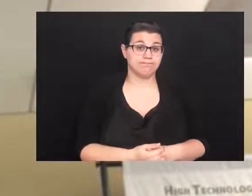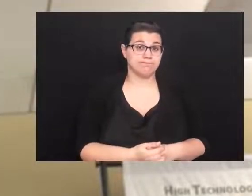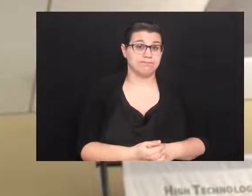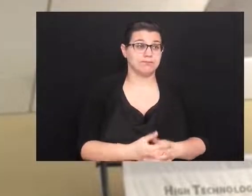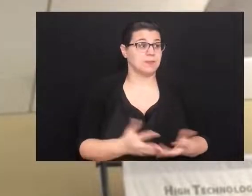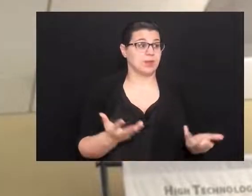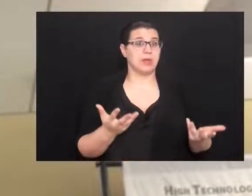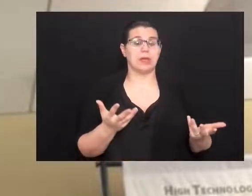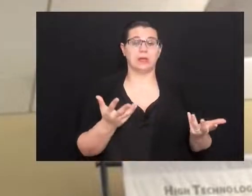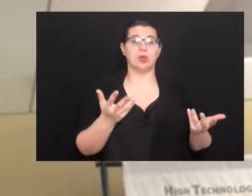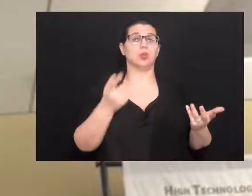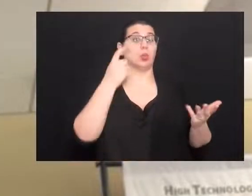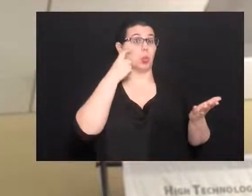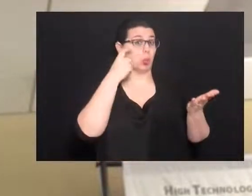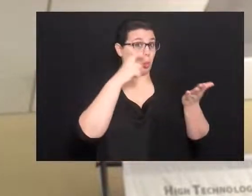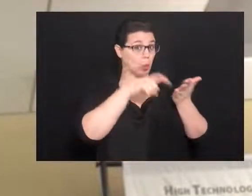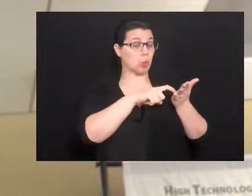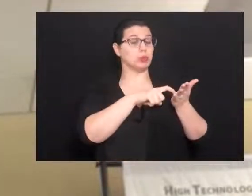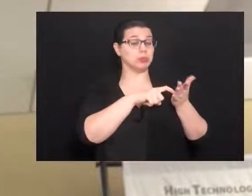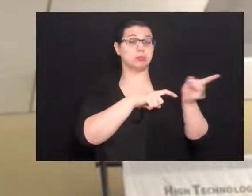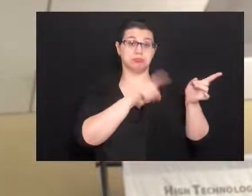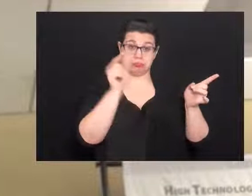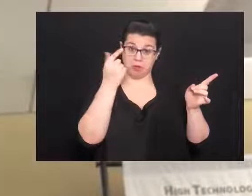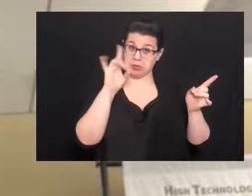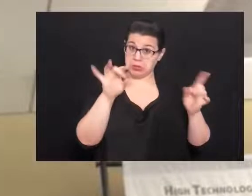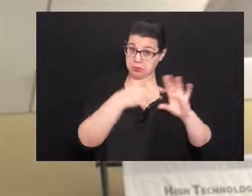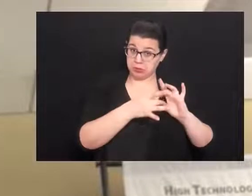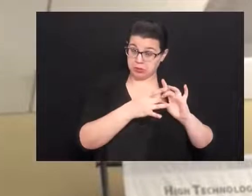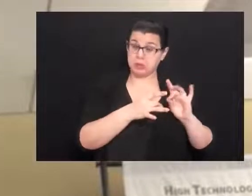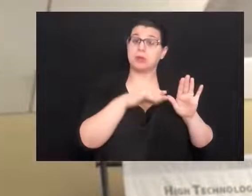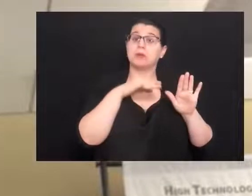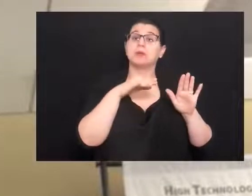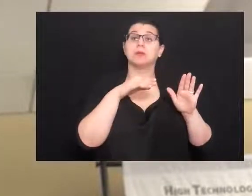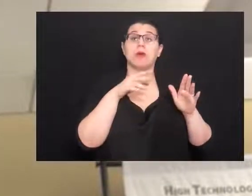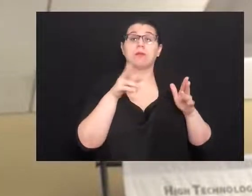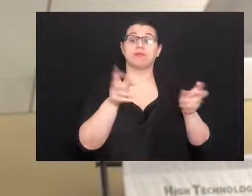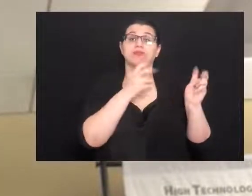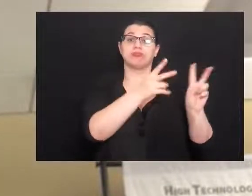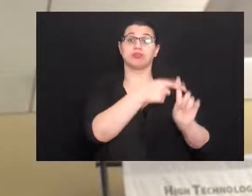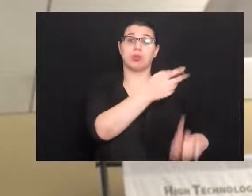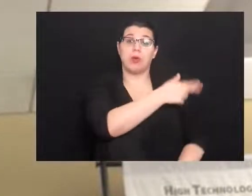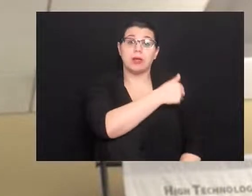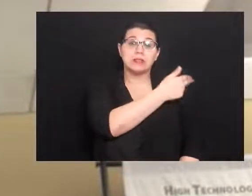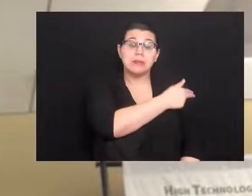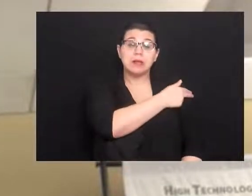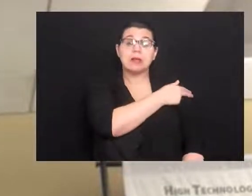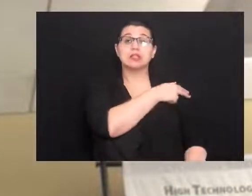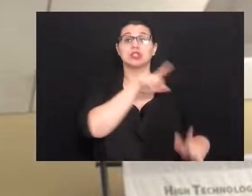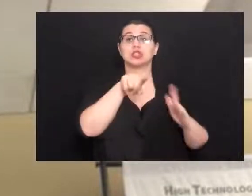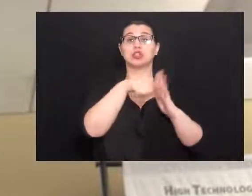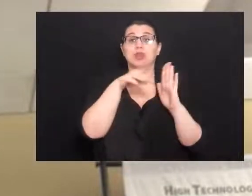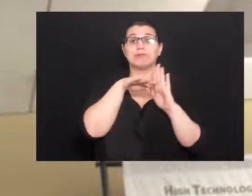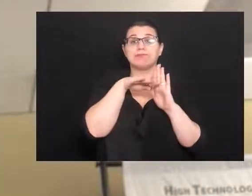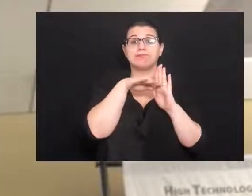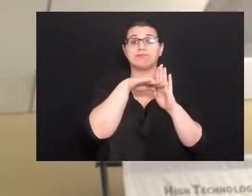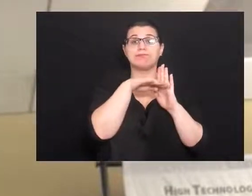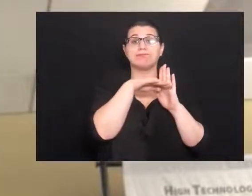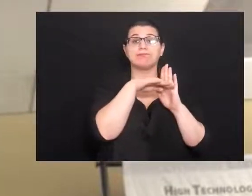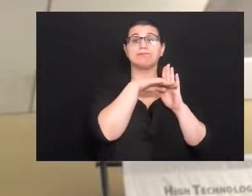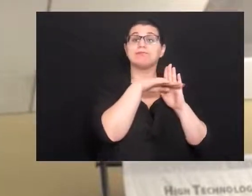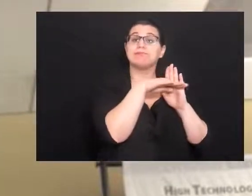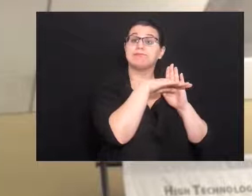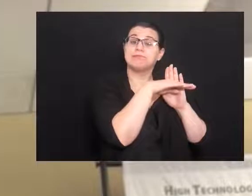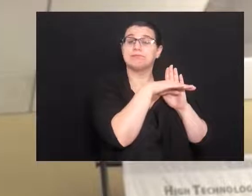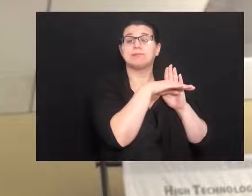a plateauing right now, as the governor pointed out, of hospitalizations. But what we are also seeing is,